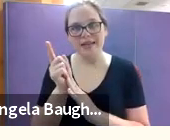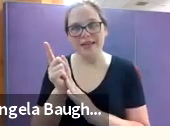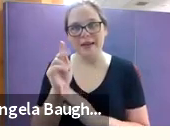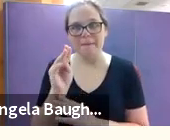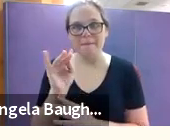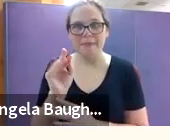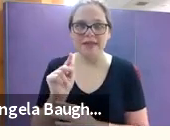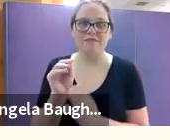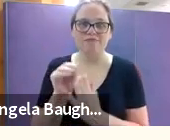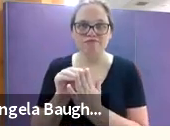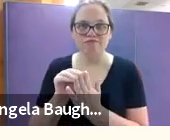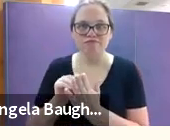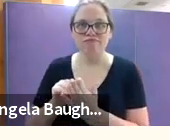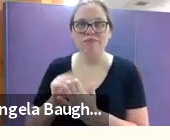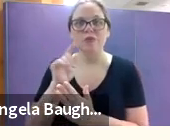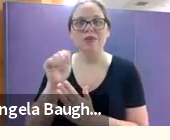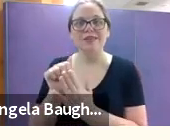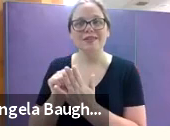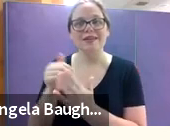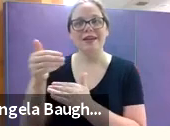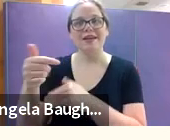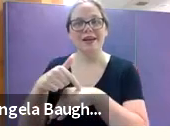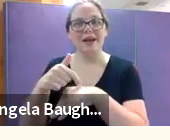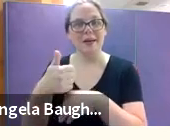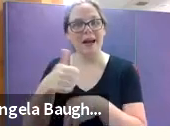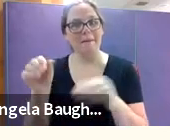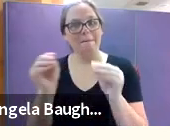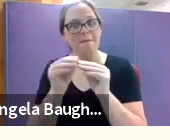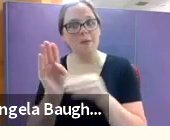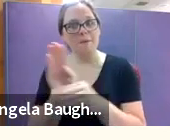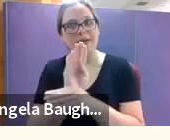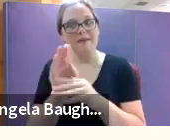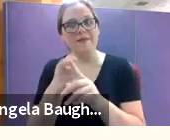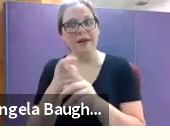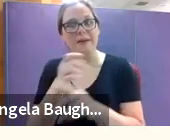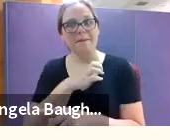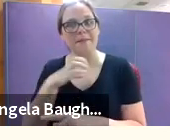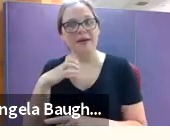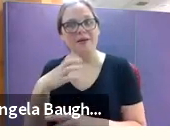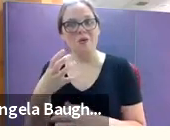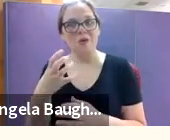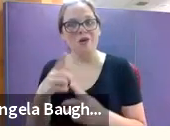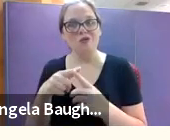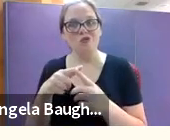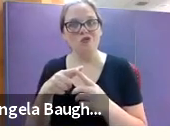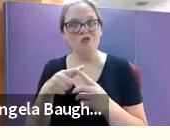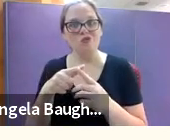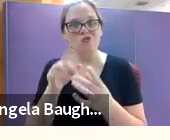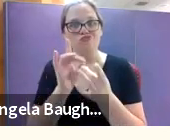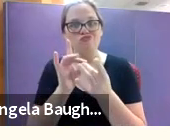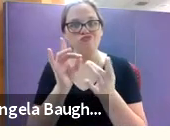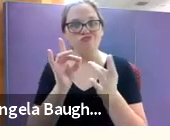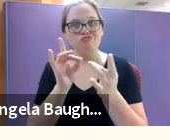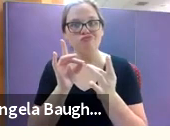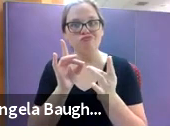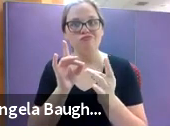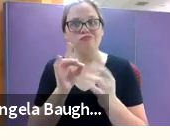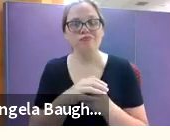time. Is there any other business from the committee that they would like to bring up before this